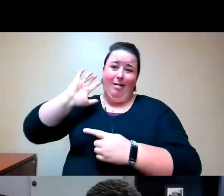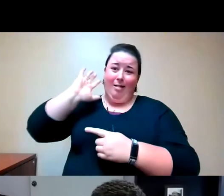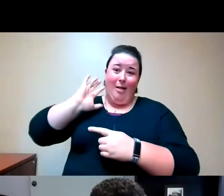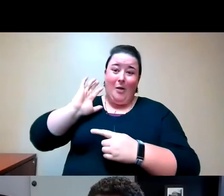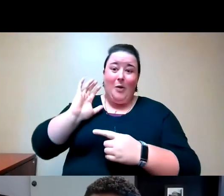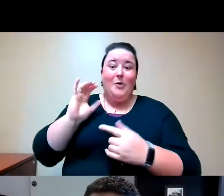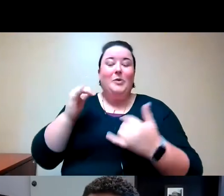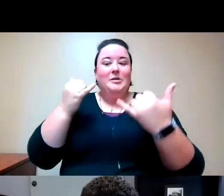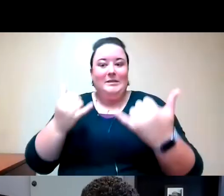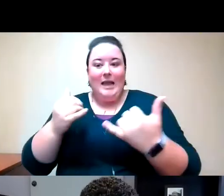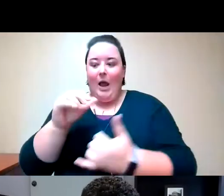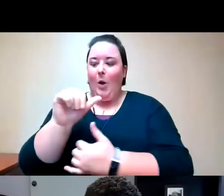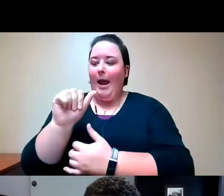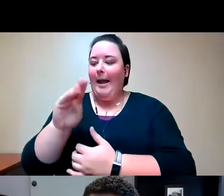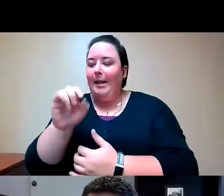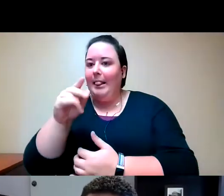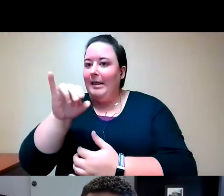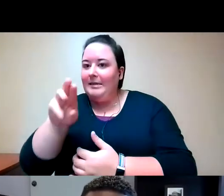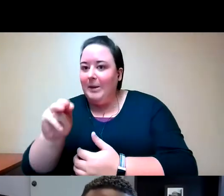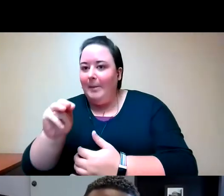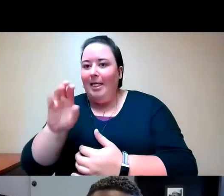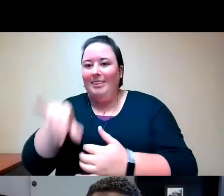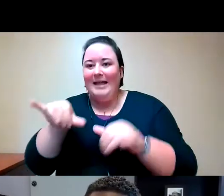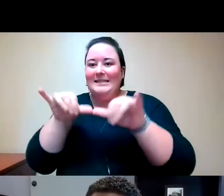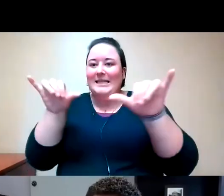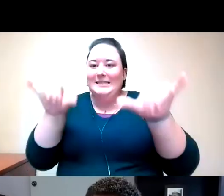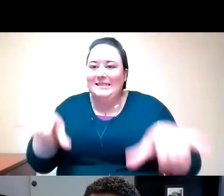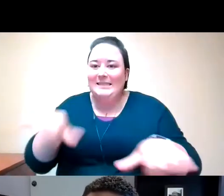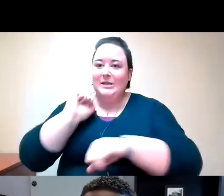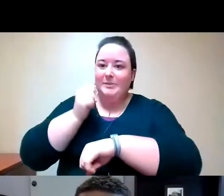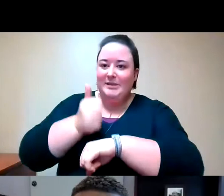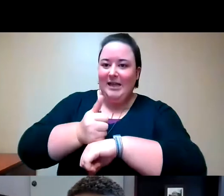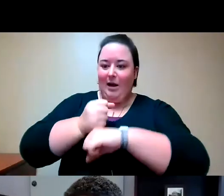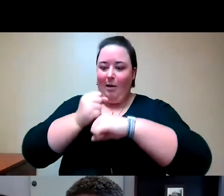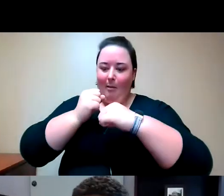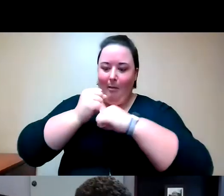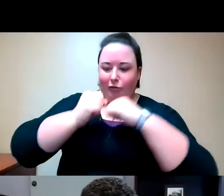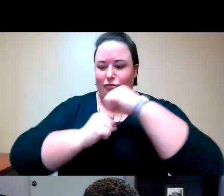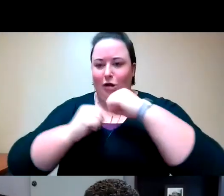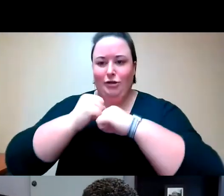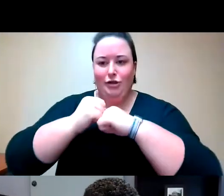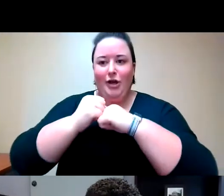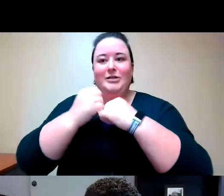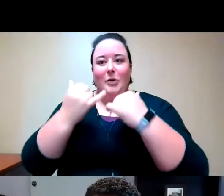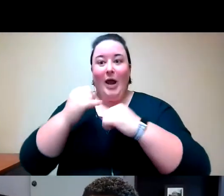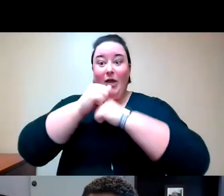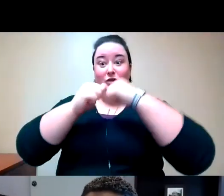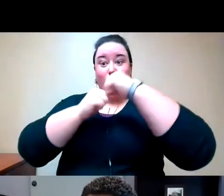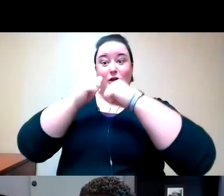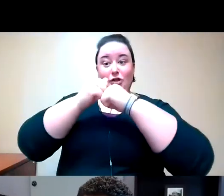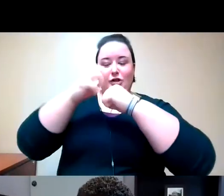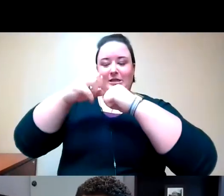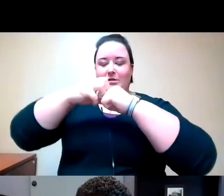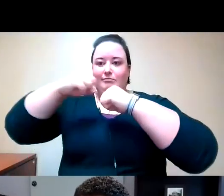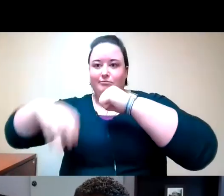structural foundation upon which things have been created. And therefore, just like we need to dismantle the structural and systemic racism